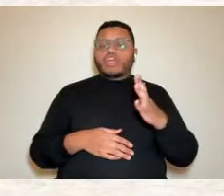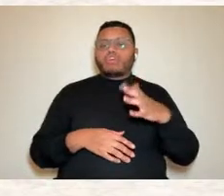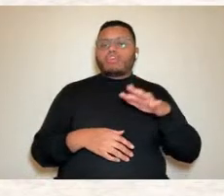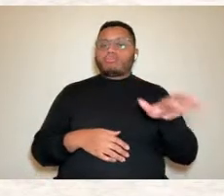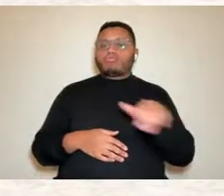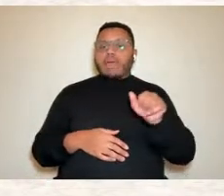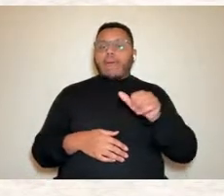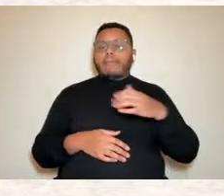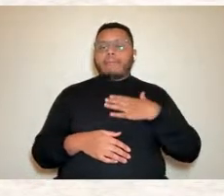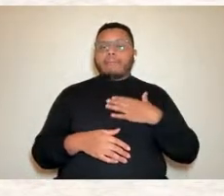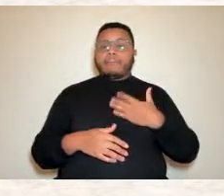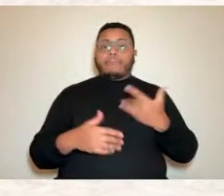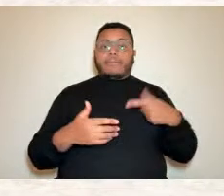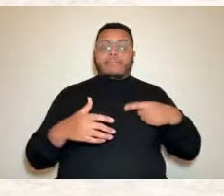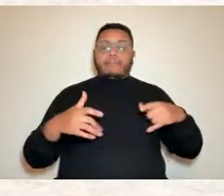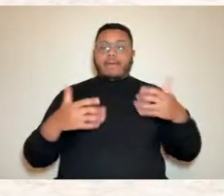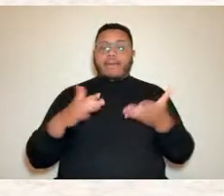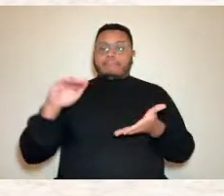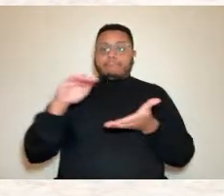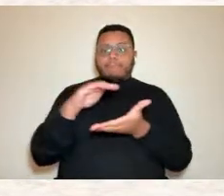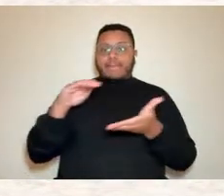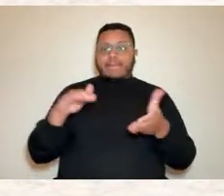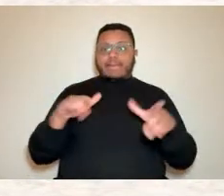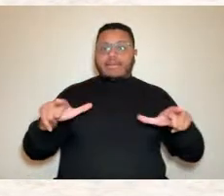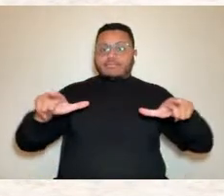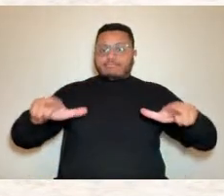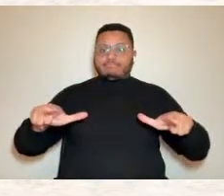my baking sheet.